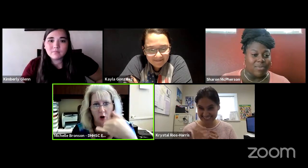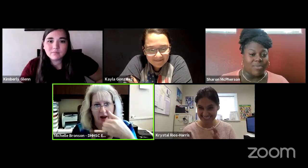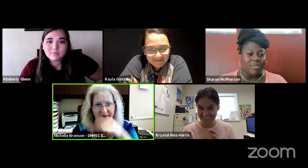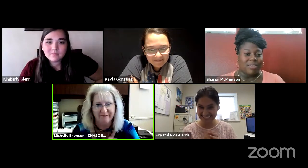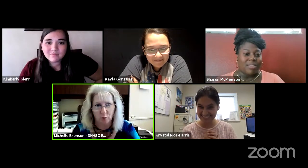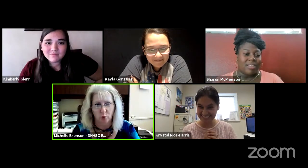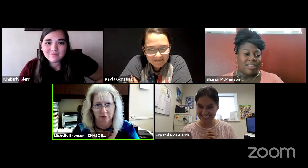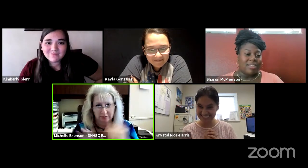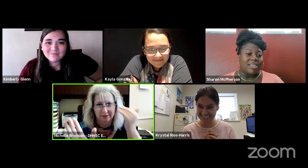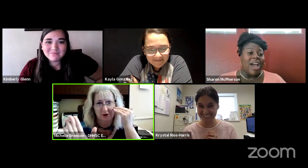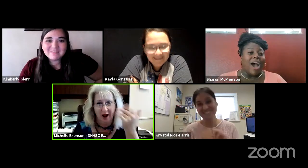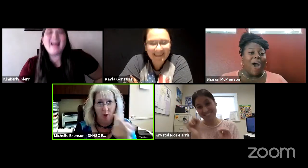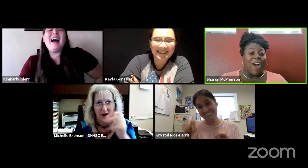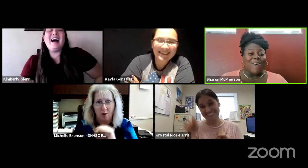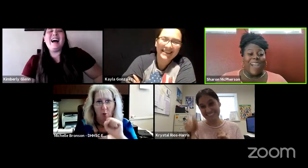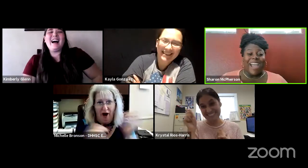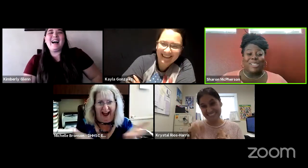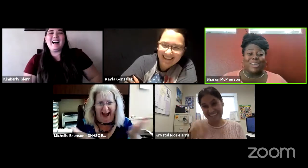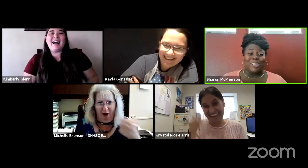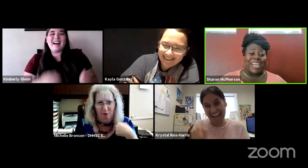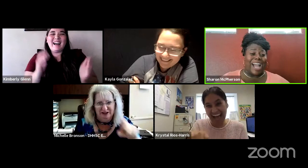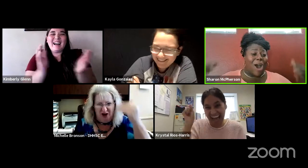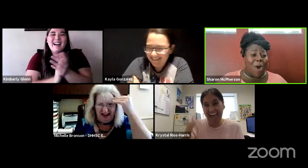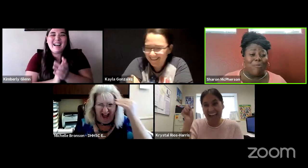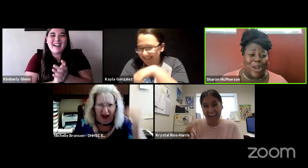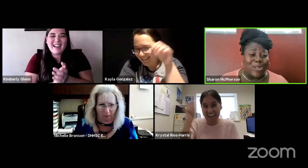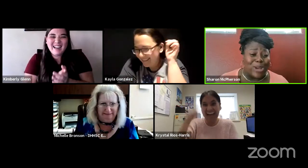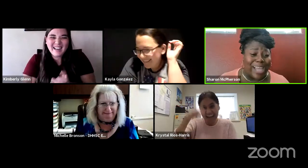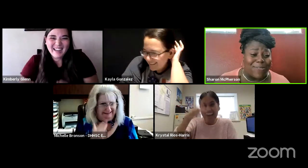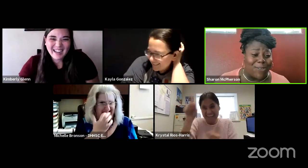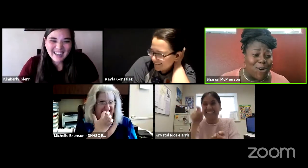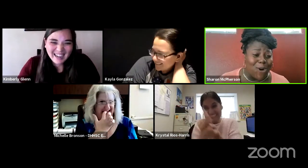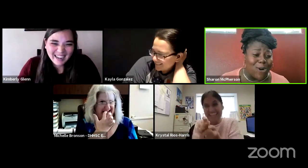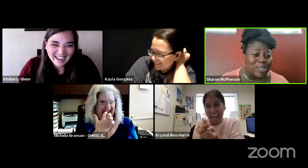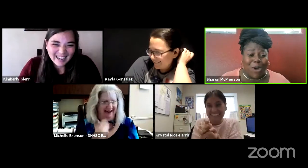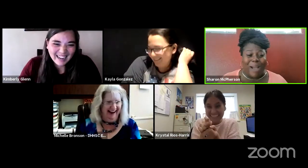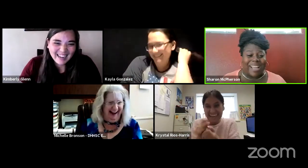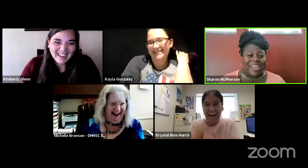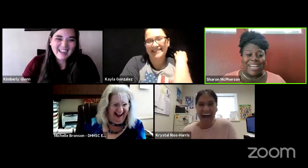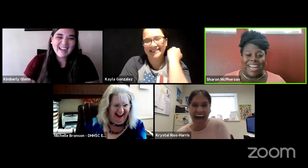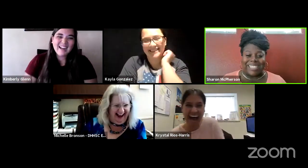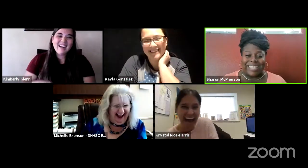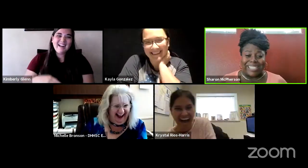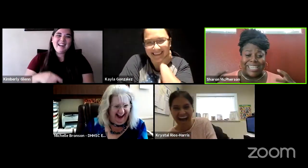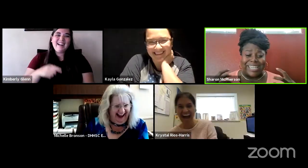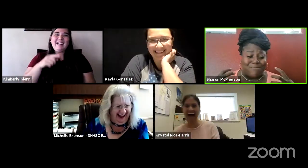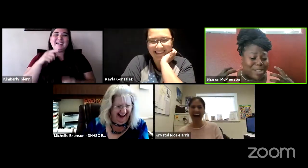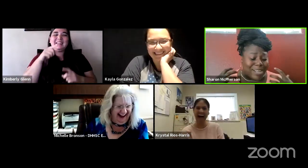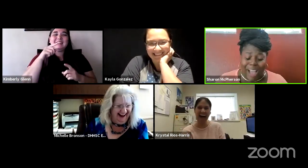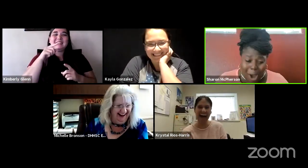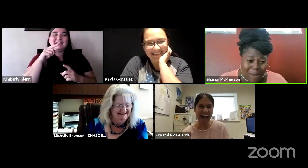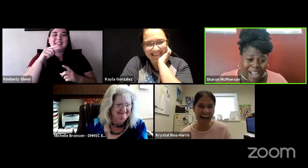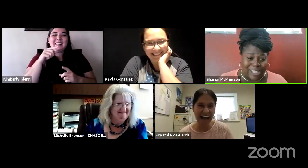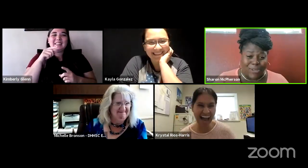We don't look like fools. All right, Michelle saying, I hope we don't look like fools. Oh my goodness, this is,